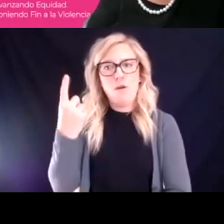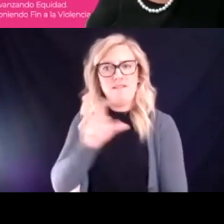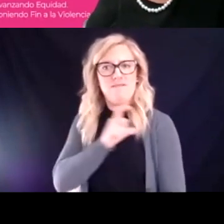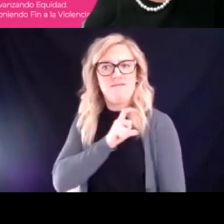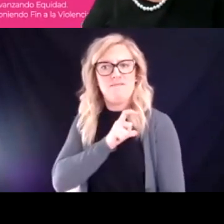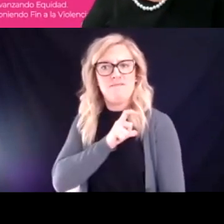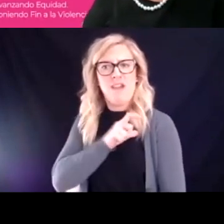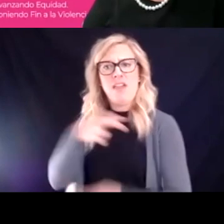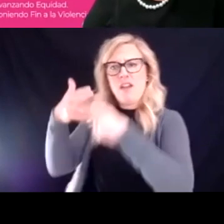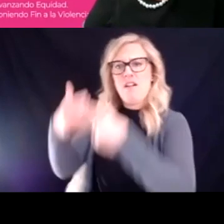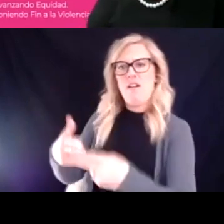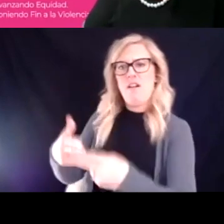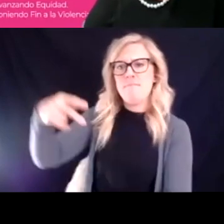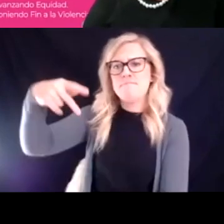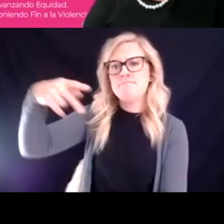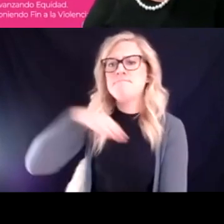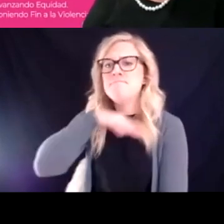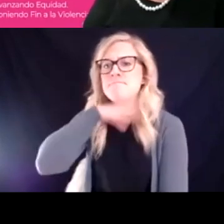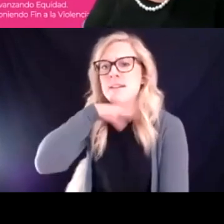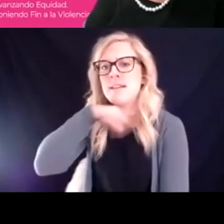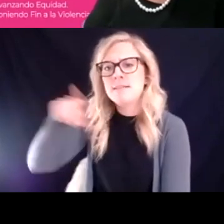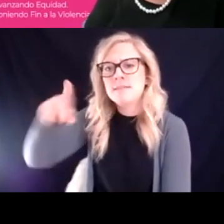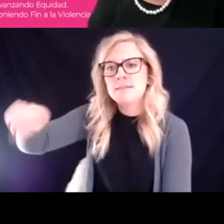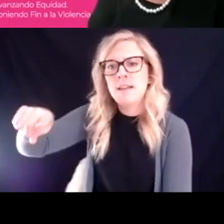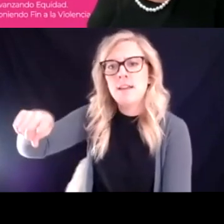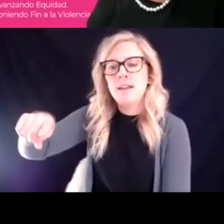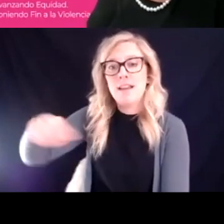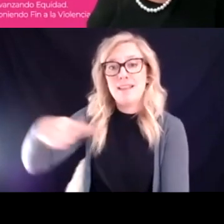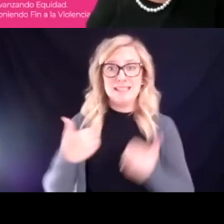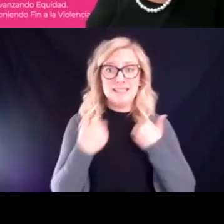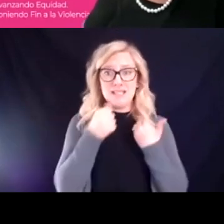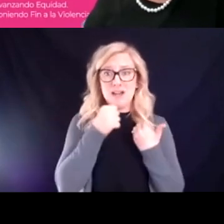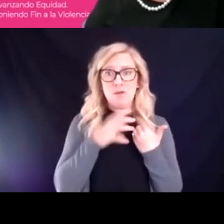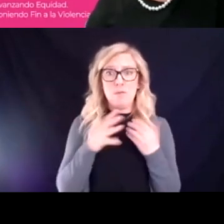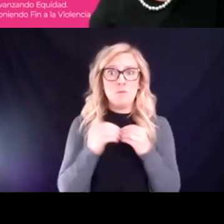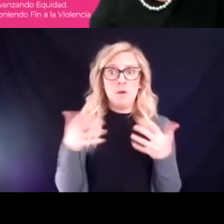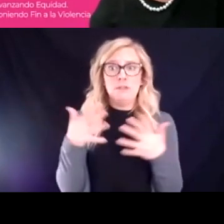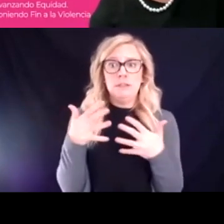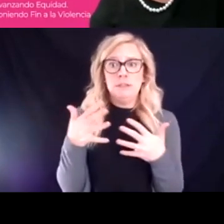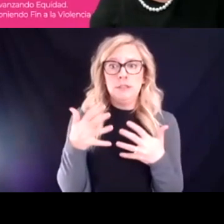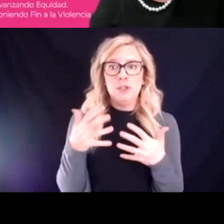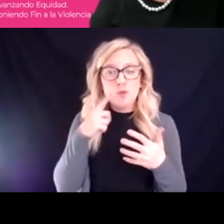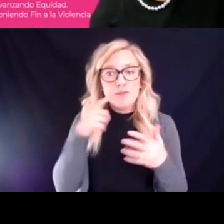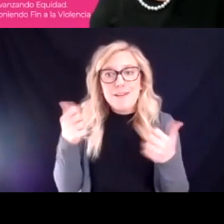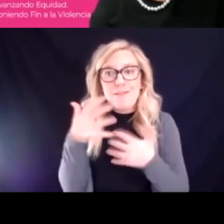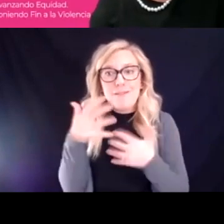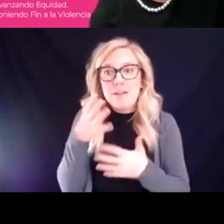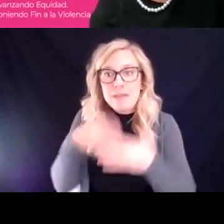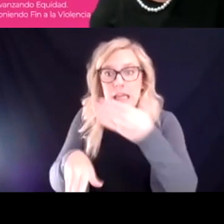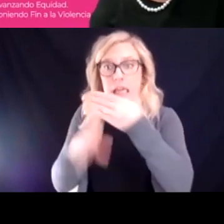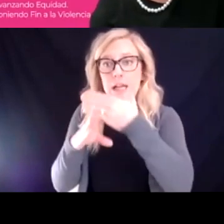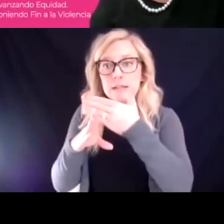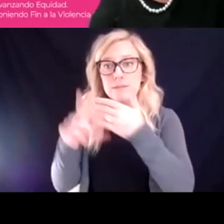pigs. And this young woman was even more fear because she was afraid of being kicked in her pregnant stomach